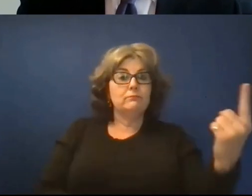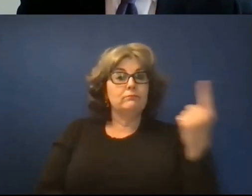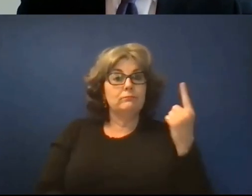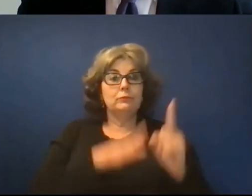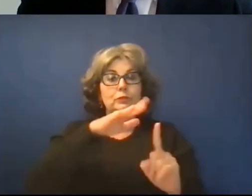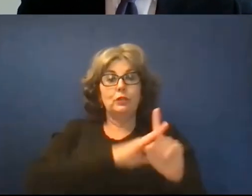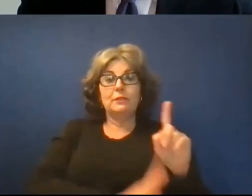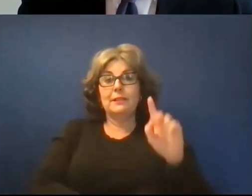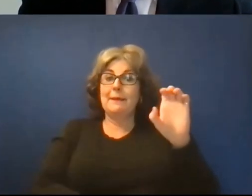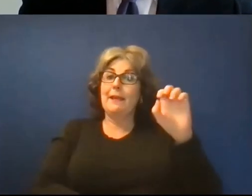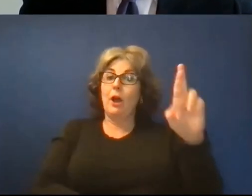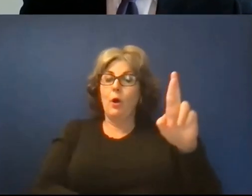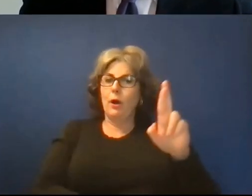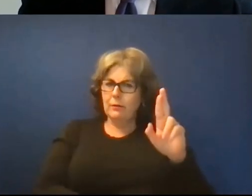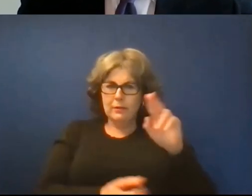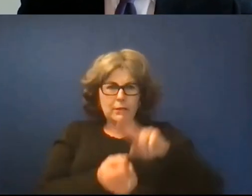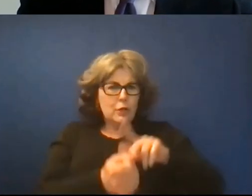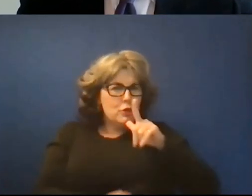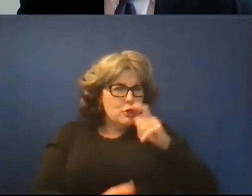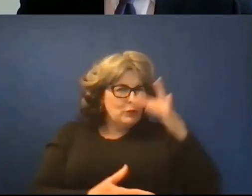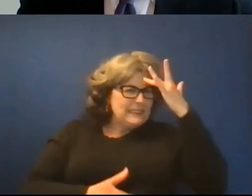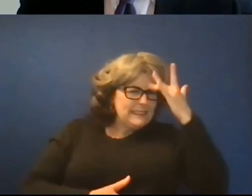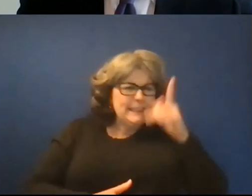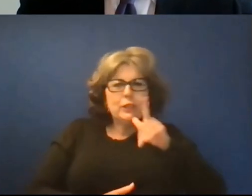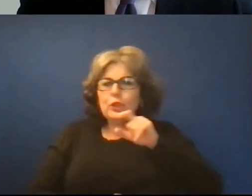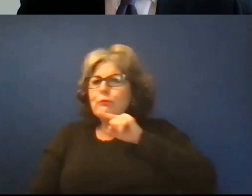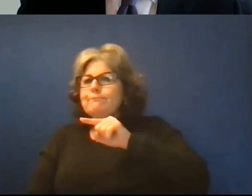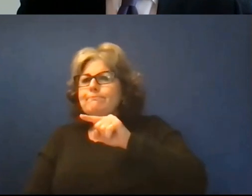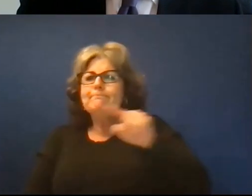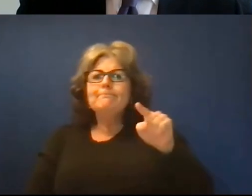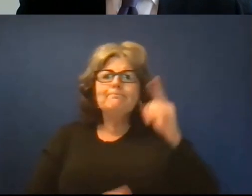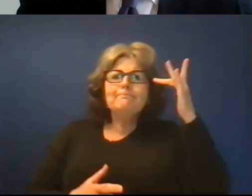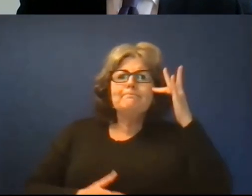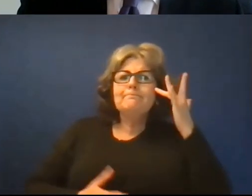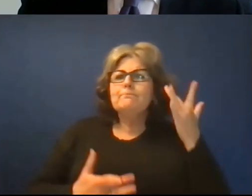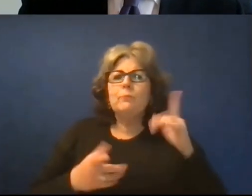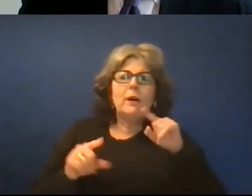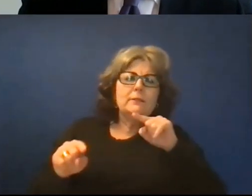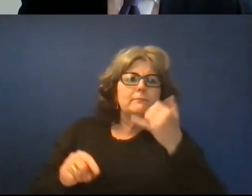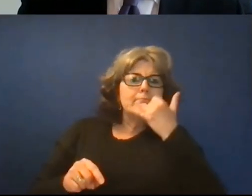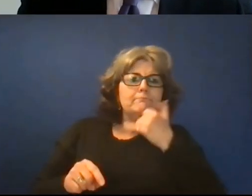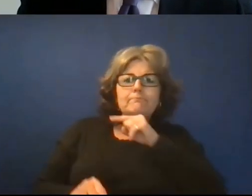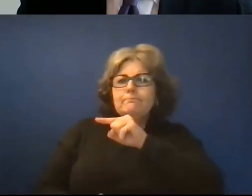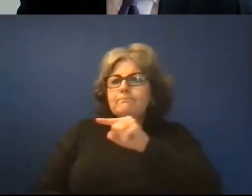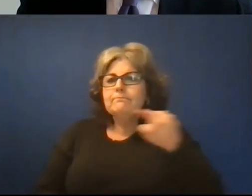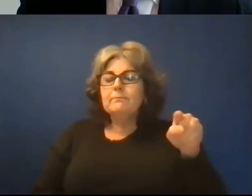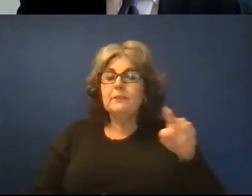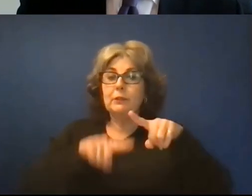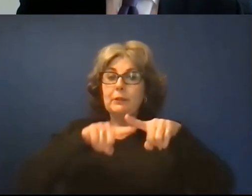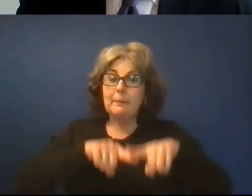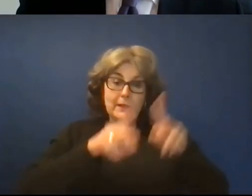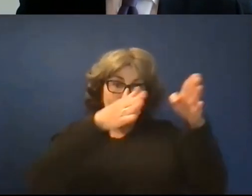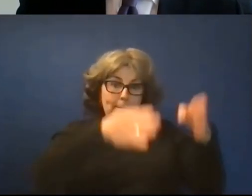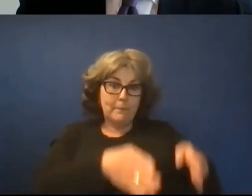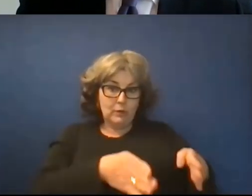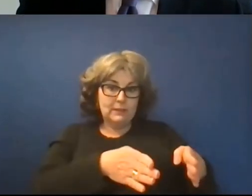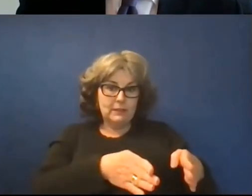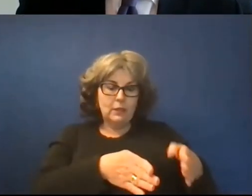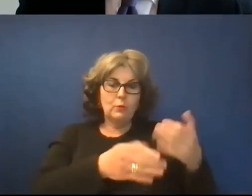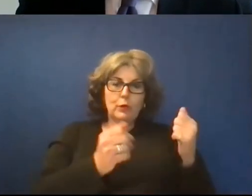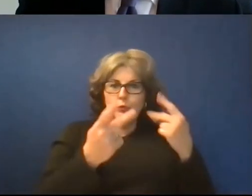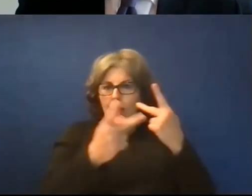there's a nurse out front who decides who is the sickest and what symptoms are people having. So based on the symptoms they present, we try